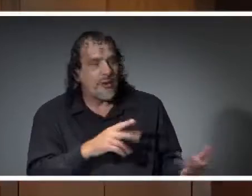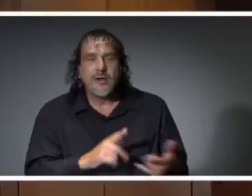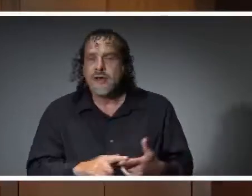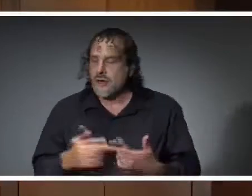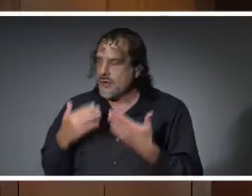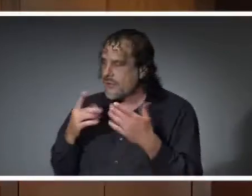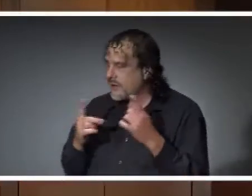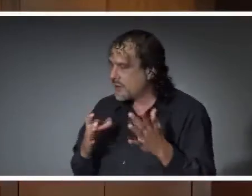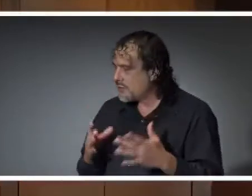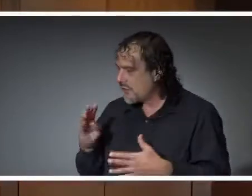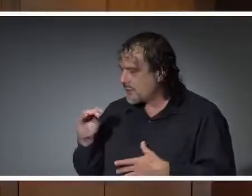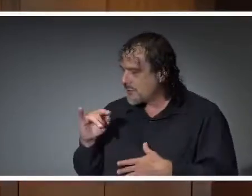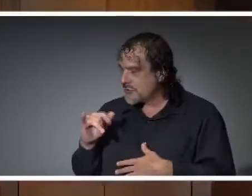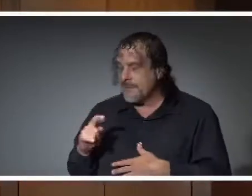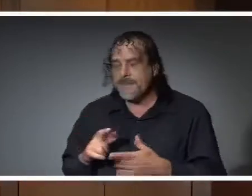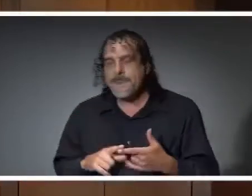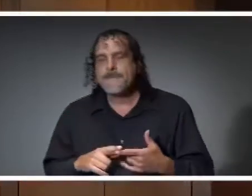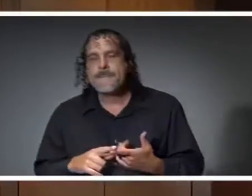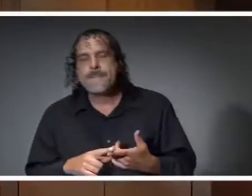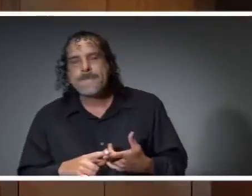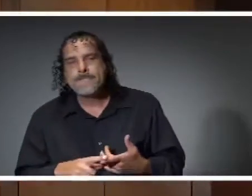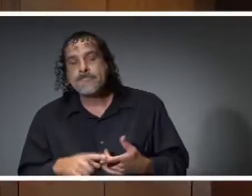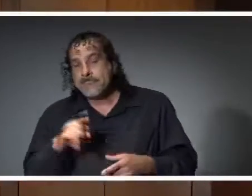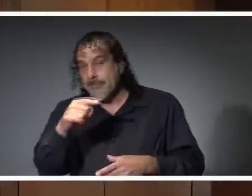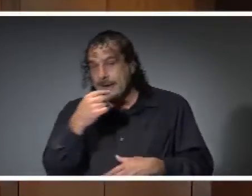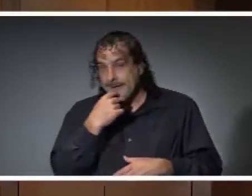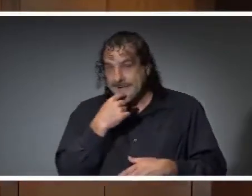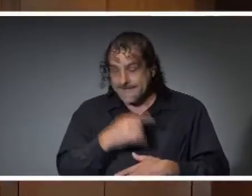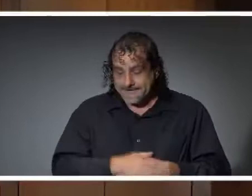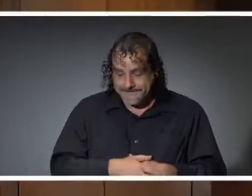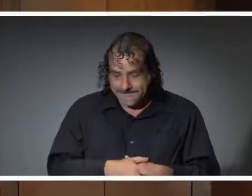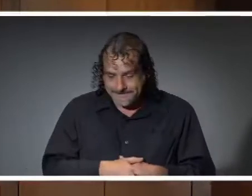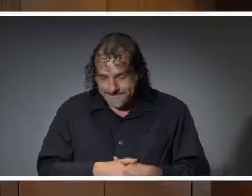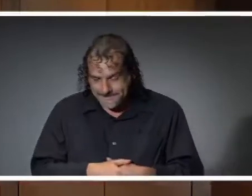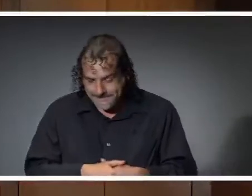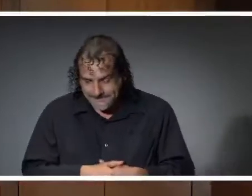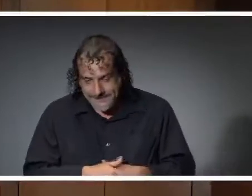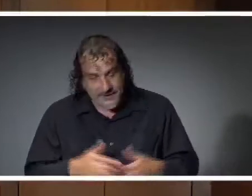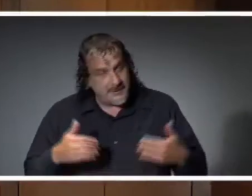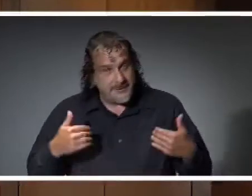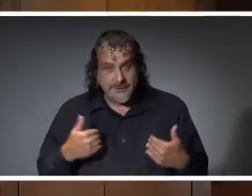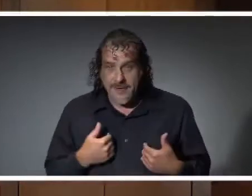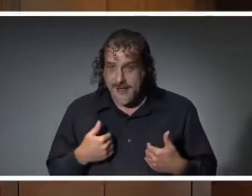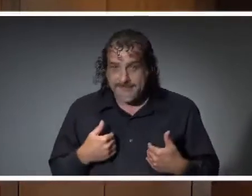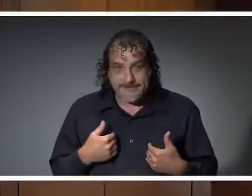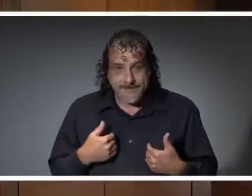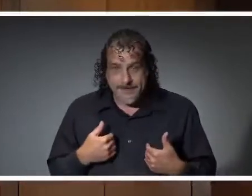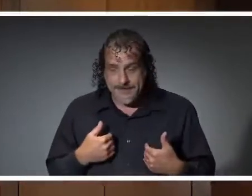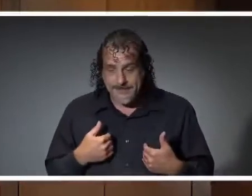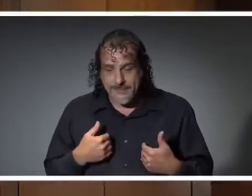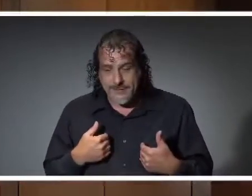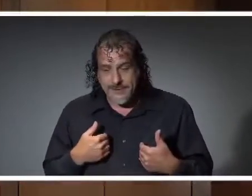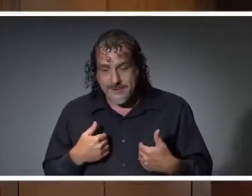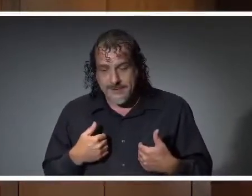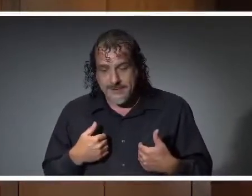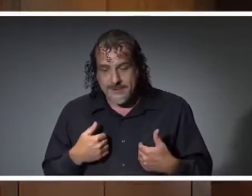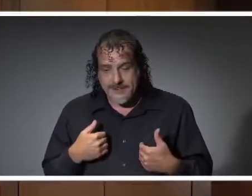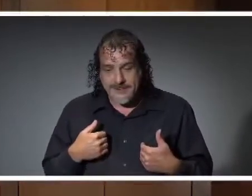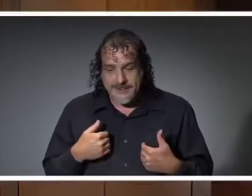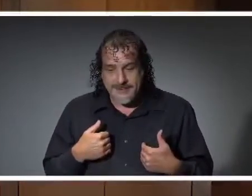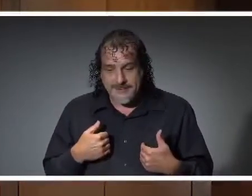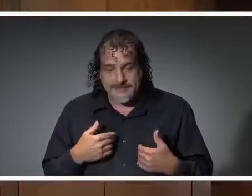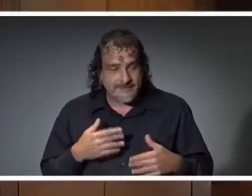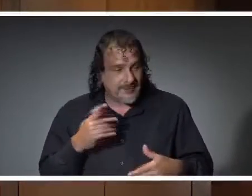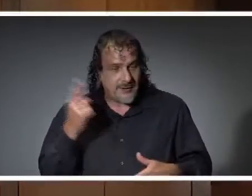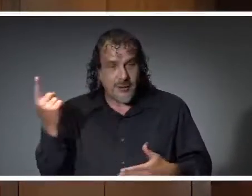Michelle. As I mentioned at the beginning of this, we have had another week under our belt post-Labor